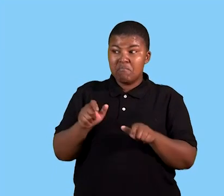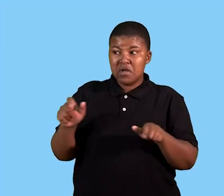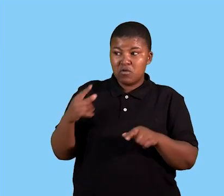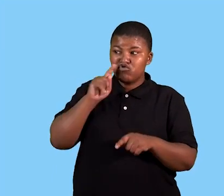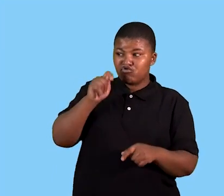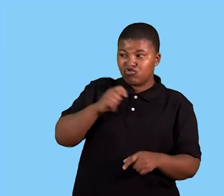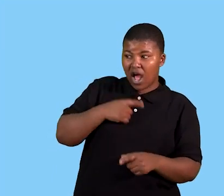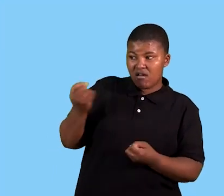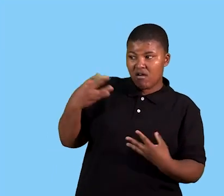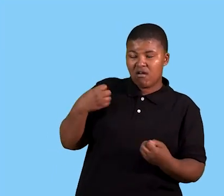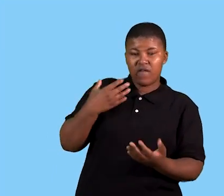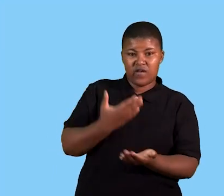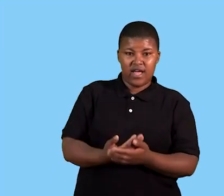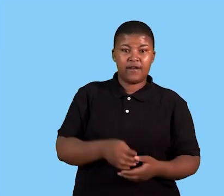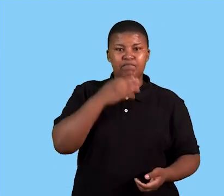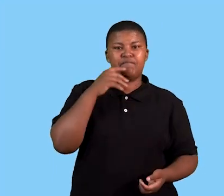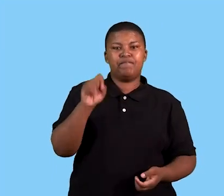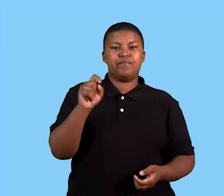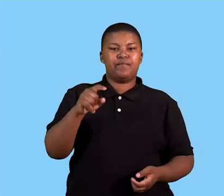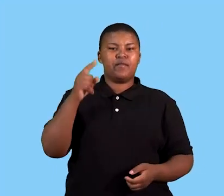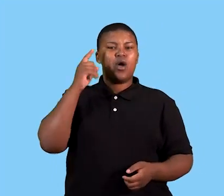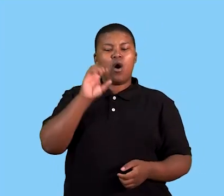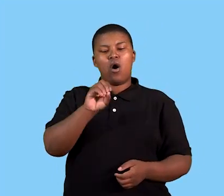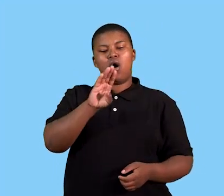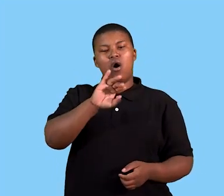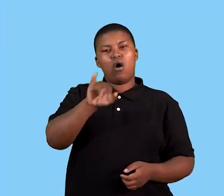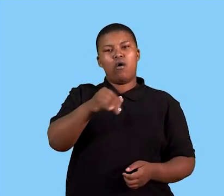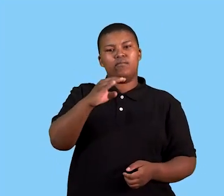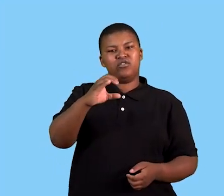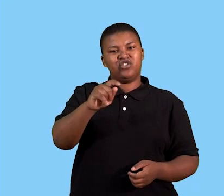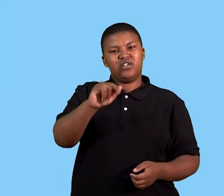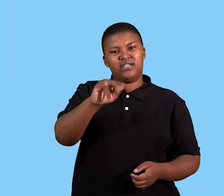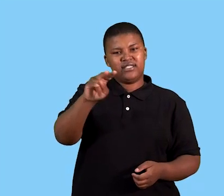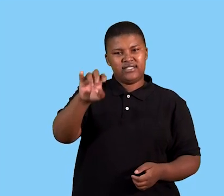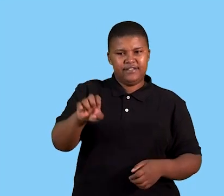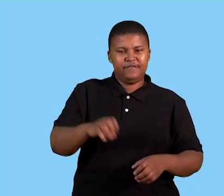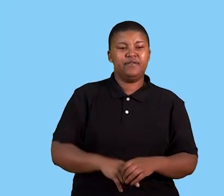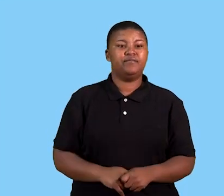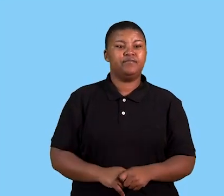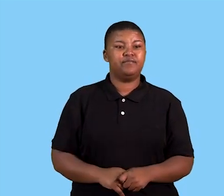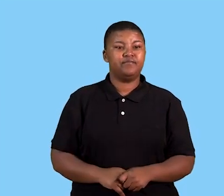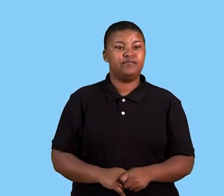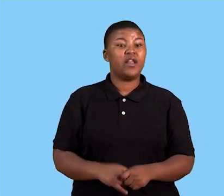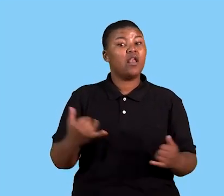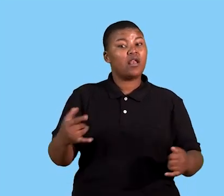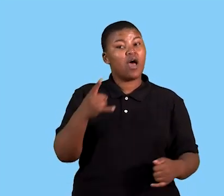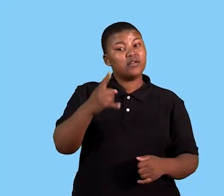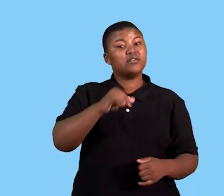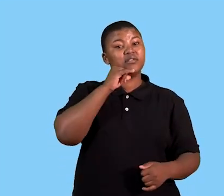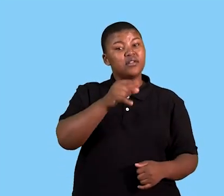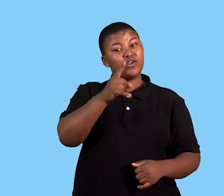reliable suppliers. So this then will be her objective. All right. So when they